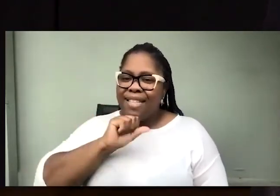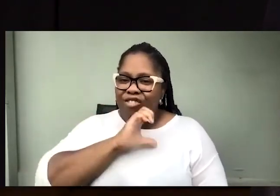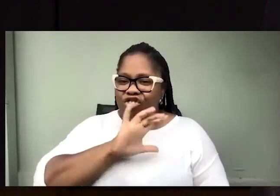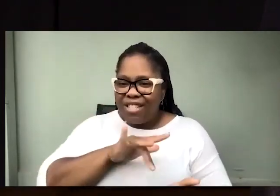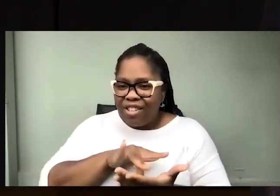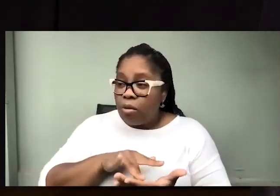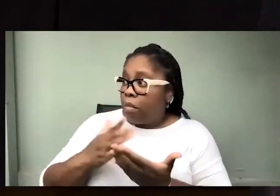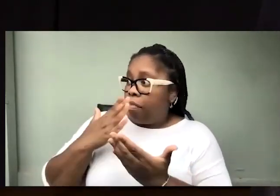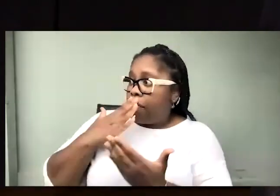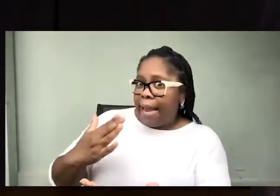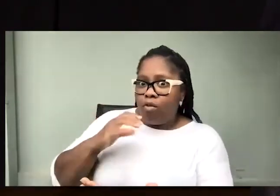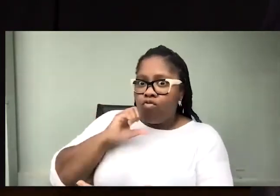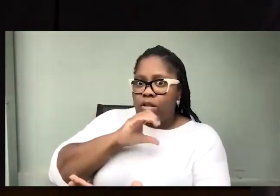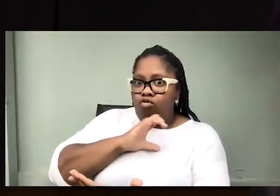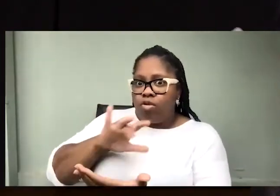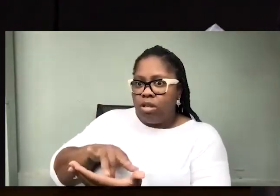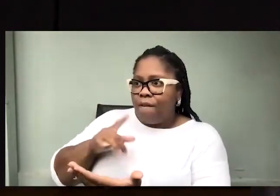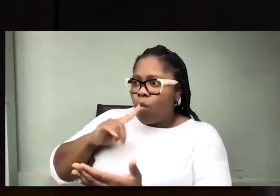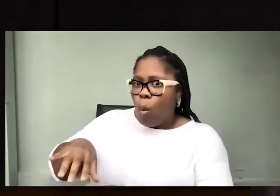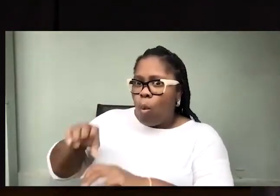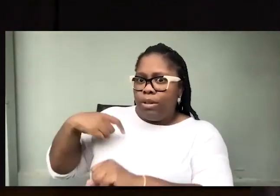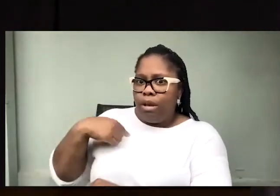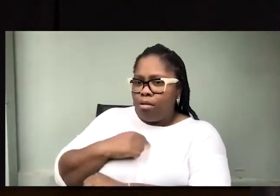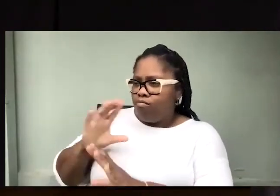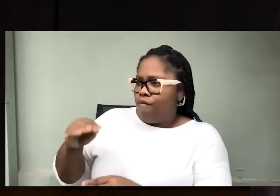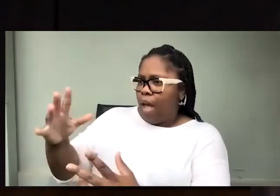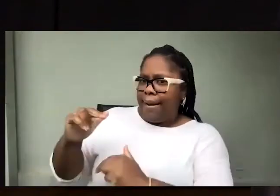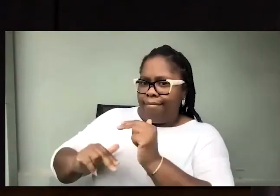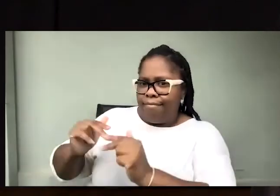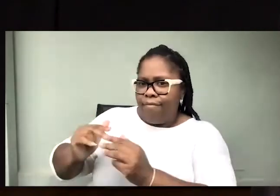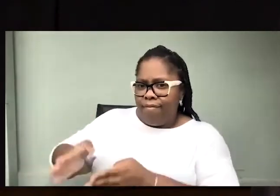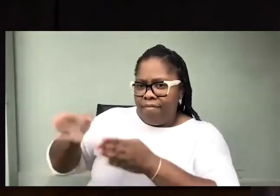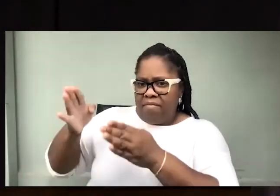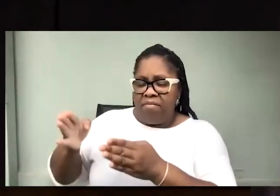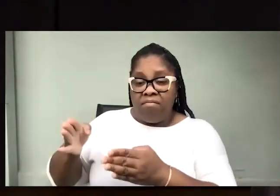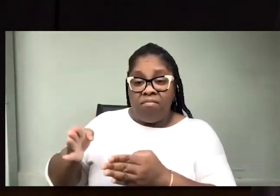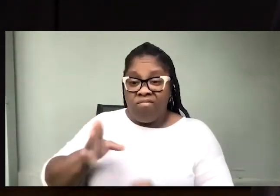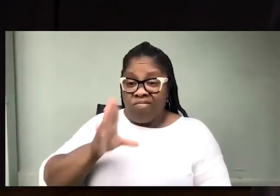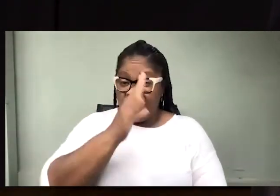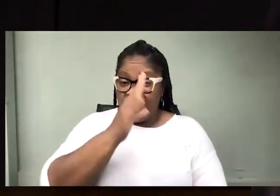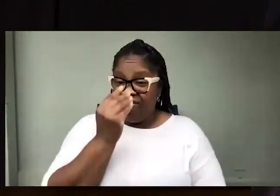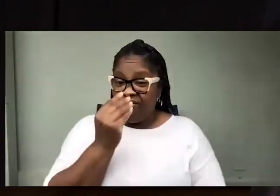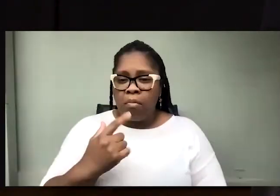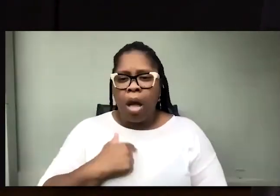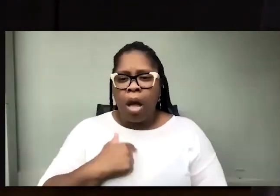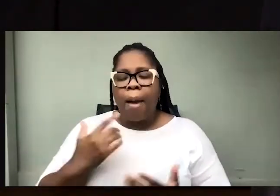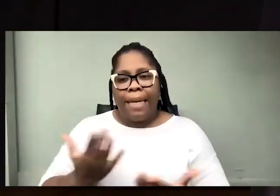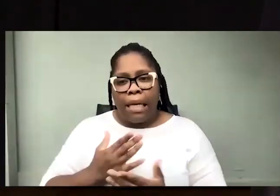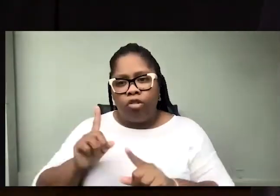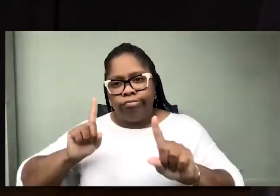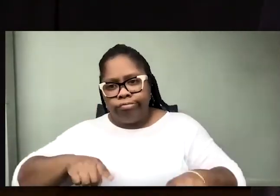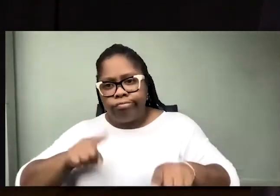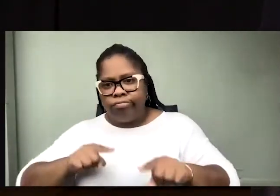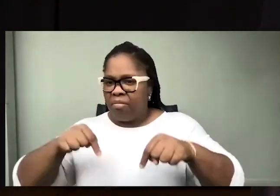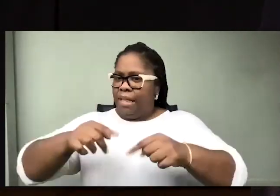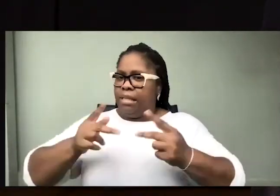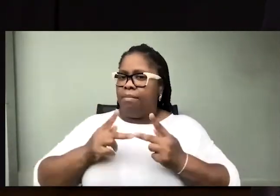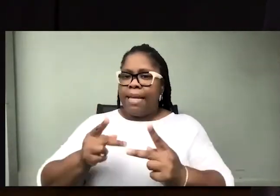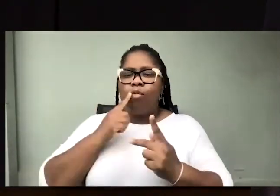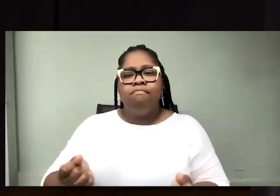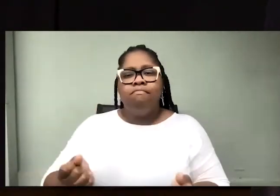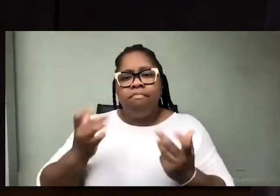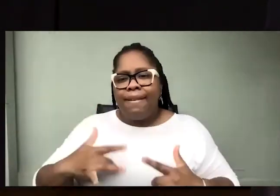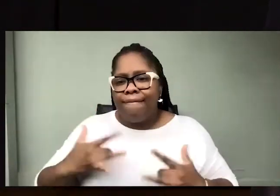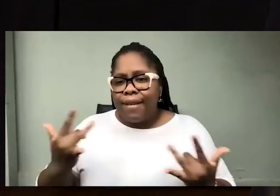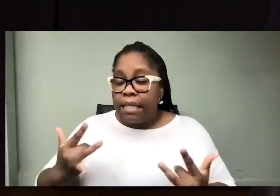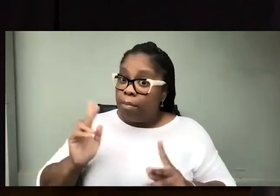for hosting us, providing these facilities. And to be honest with you, I've been here for many, many events. These folks